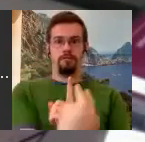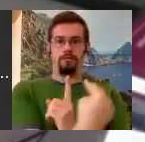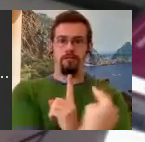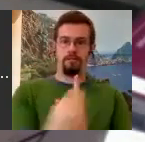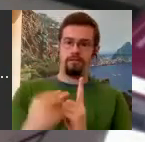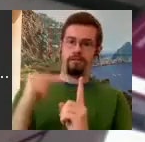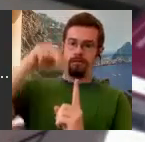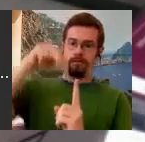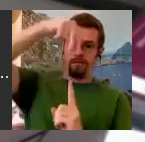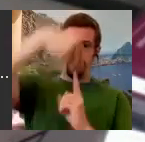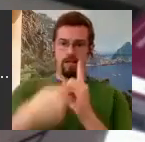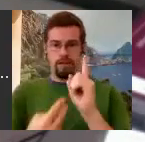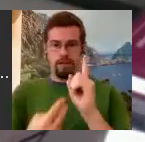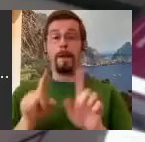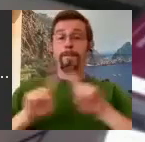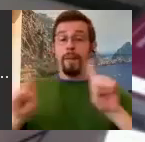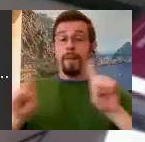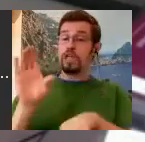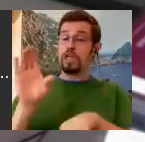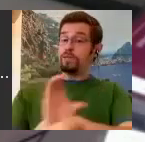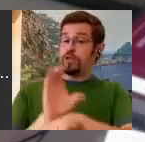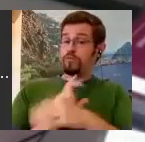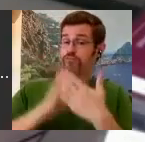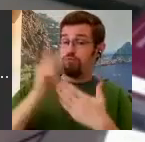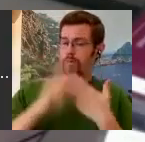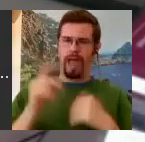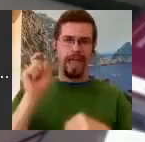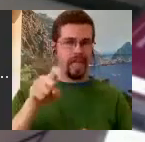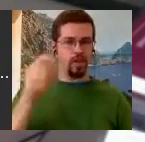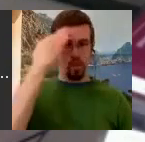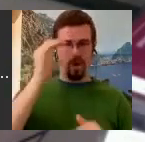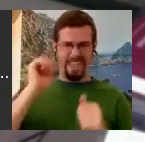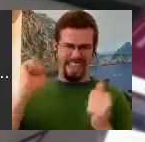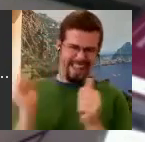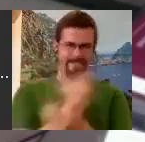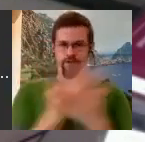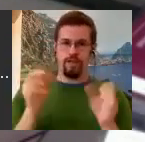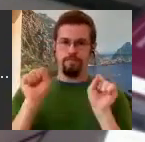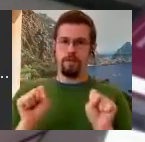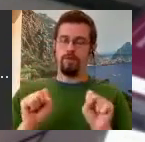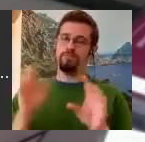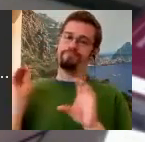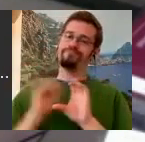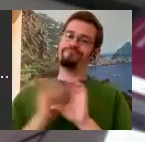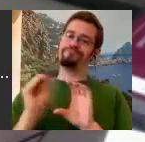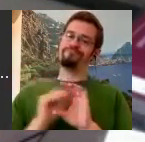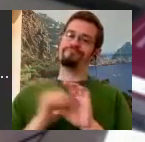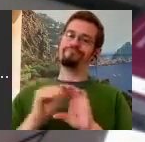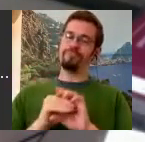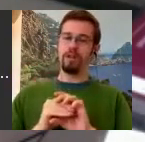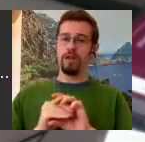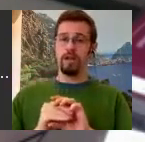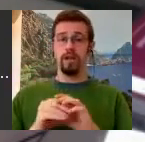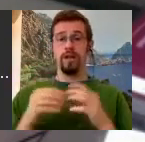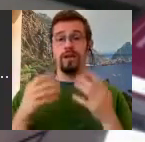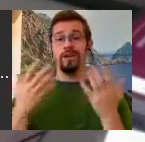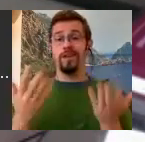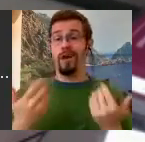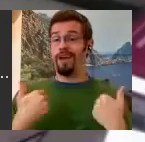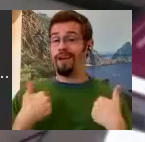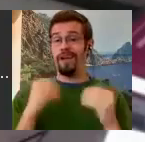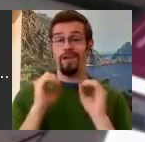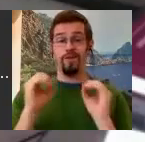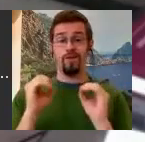program has to know all the possibilities, doesn't it? And has to store it. So I had no choice but to